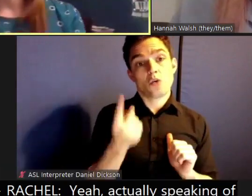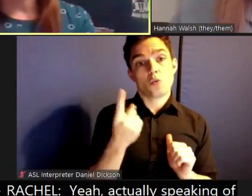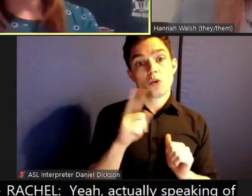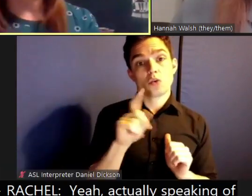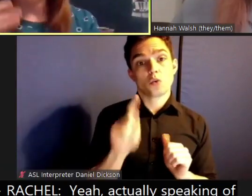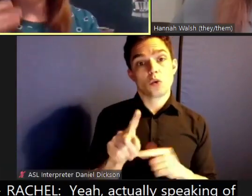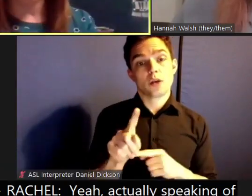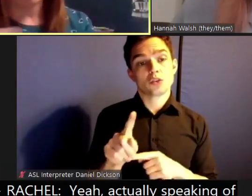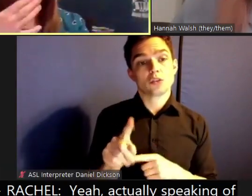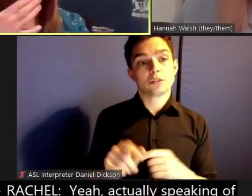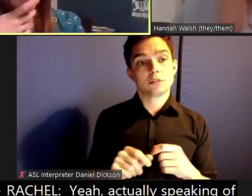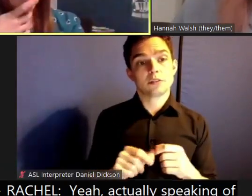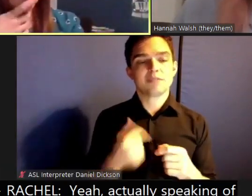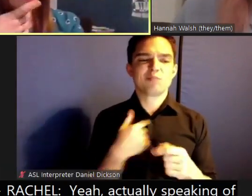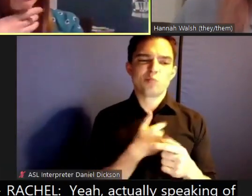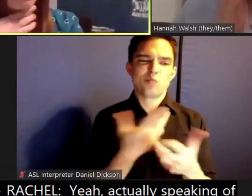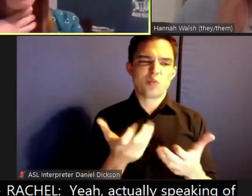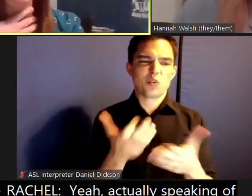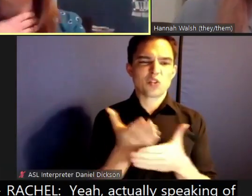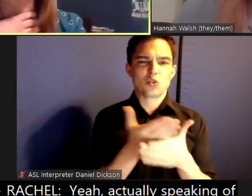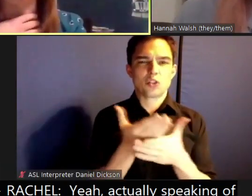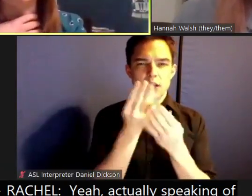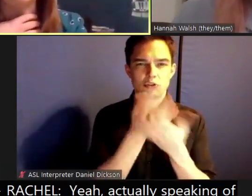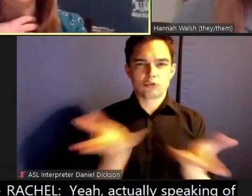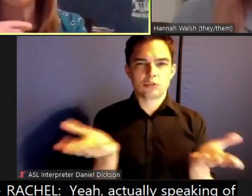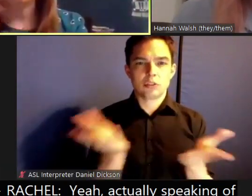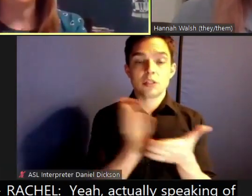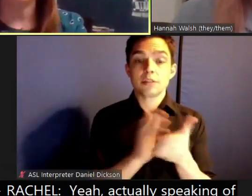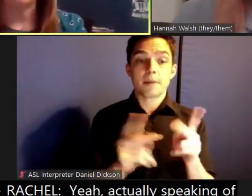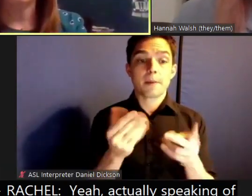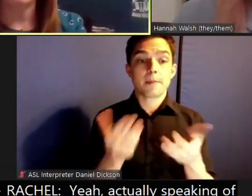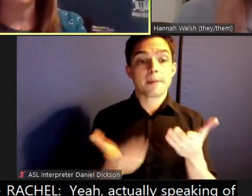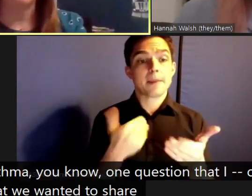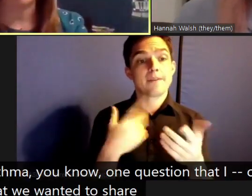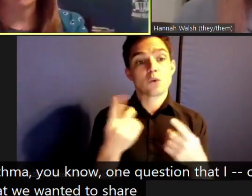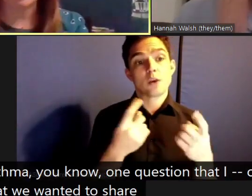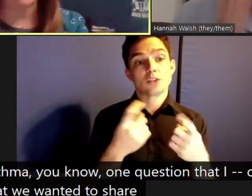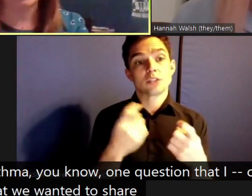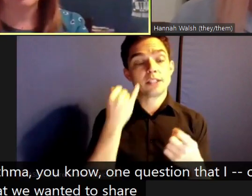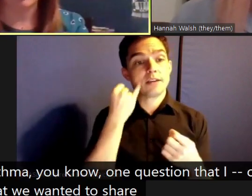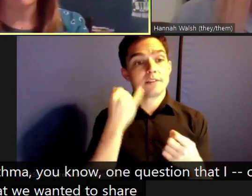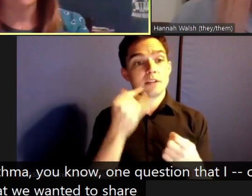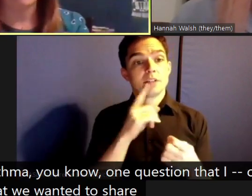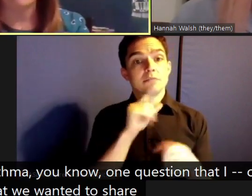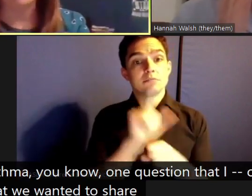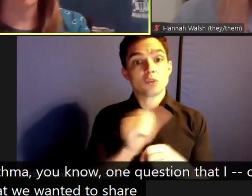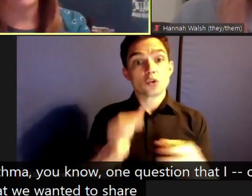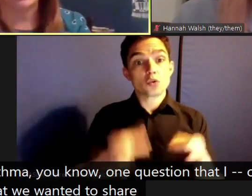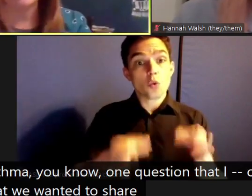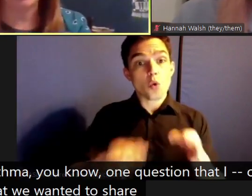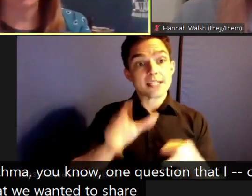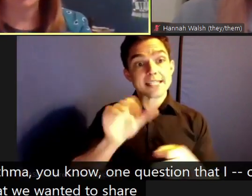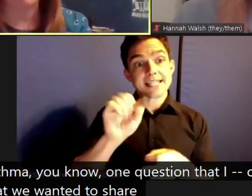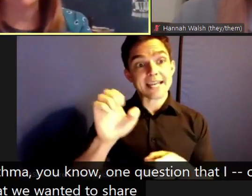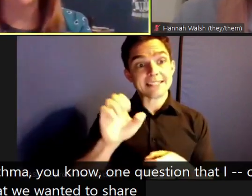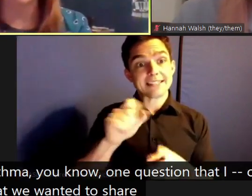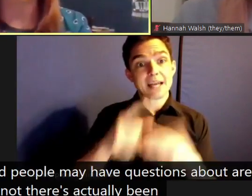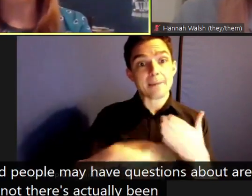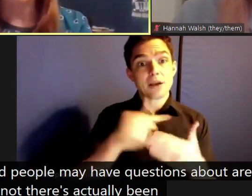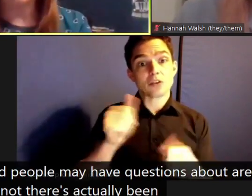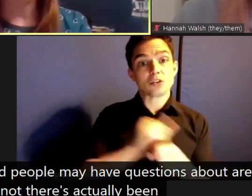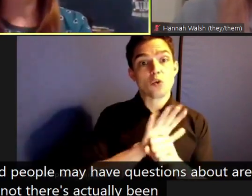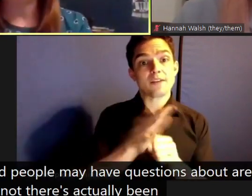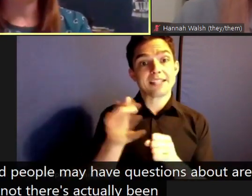one thing that we wanted to share, and people may have questions about, are whether or not there's actually been court cases about COVID-19 in the workplace